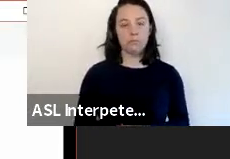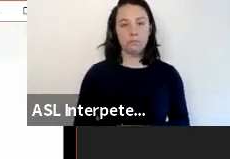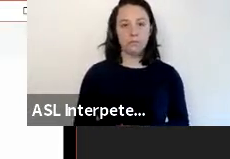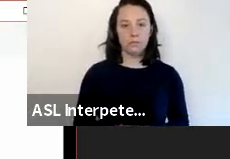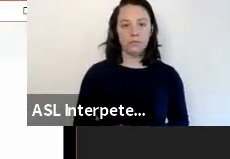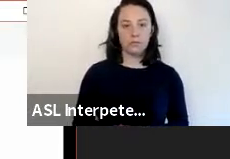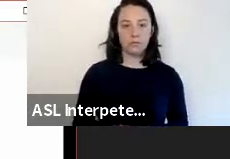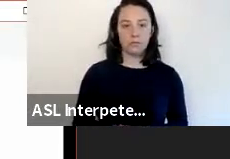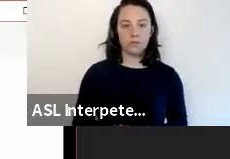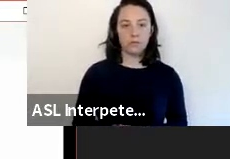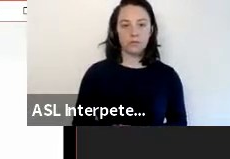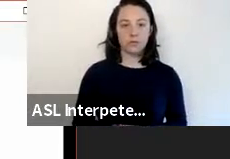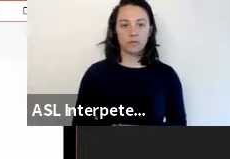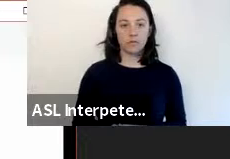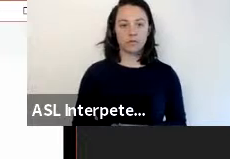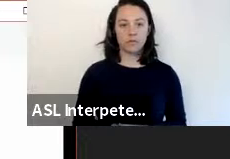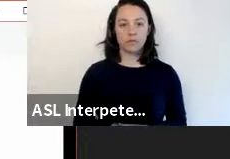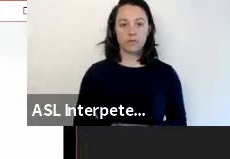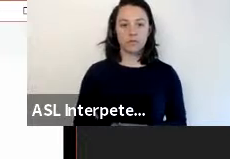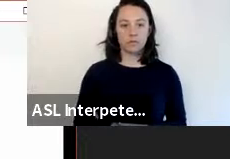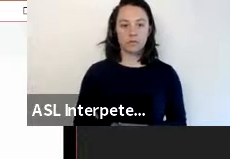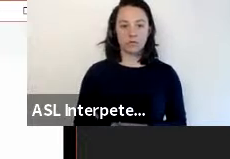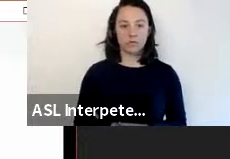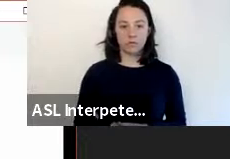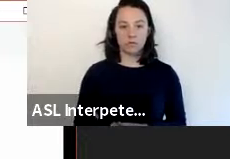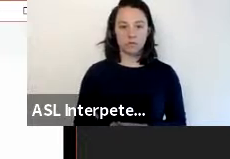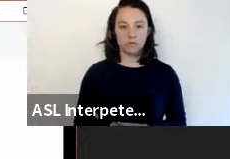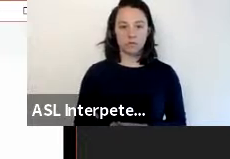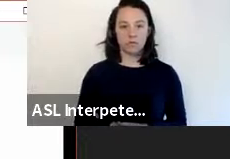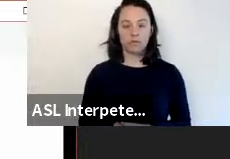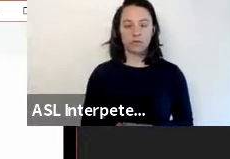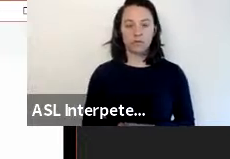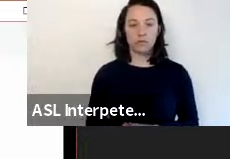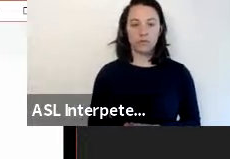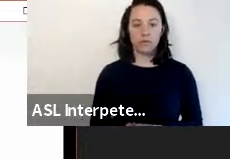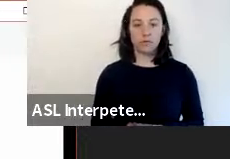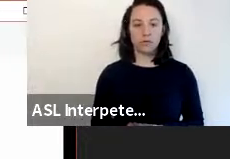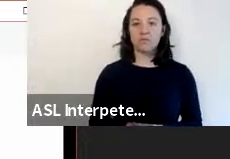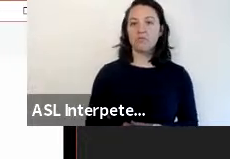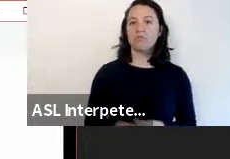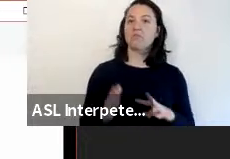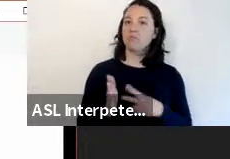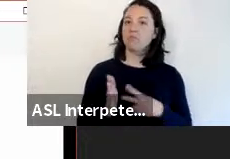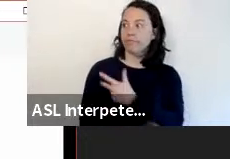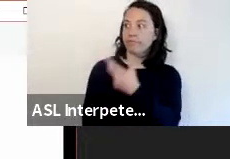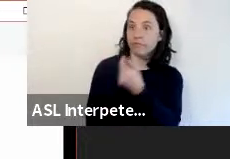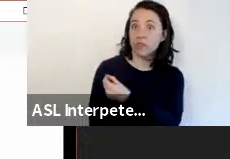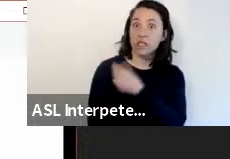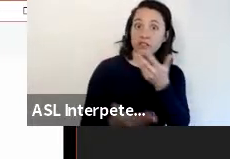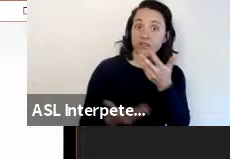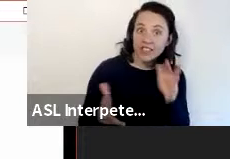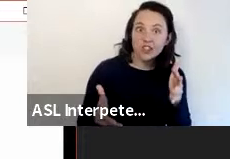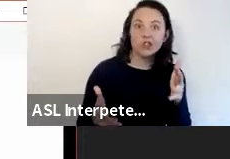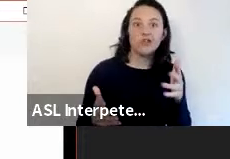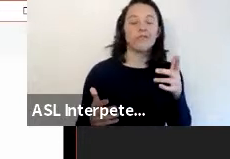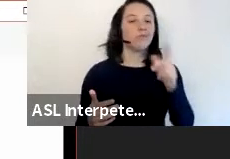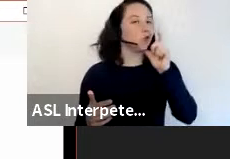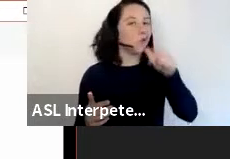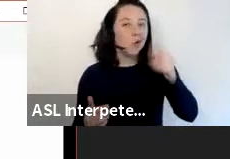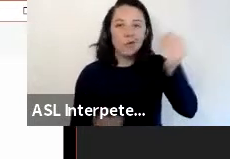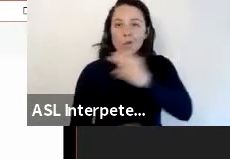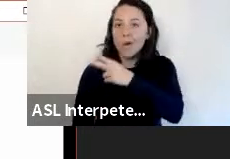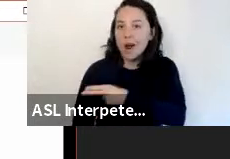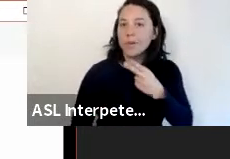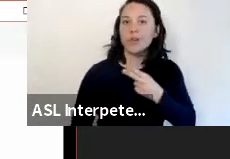It was found to have 100% effectiveness against in